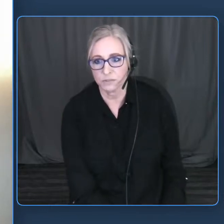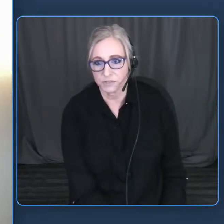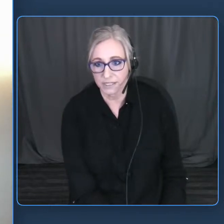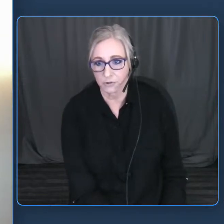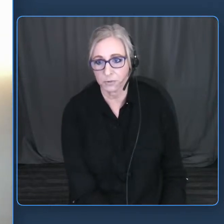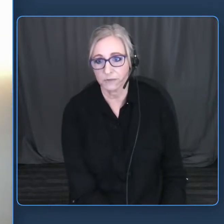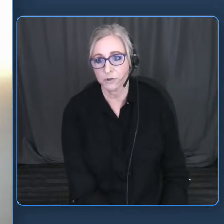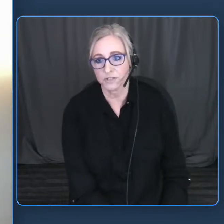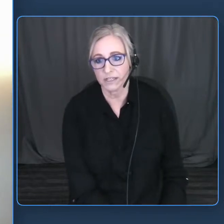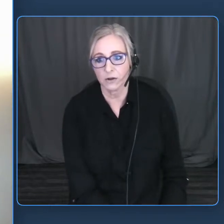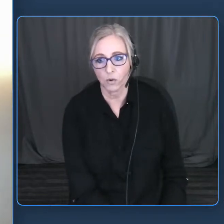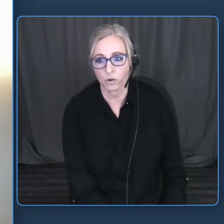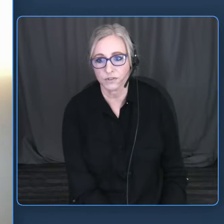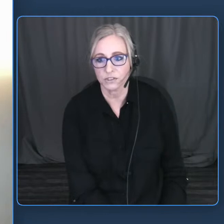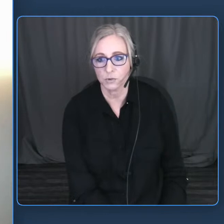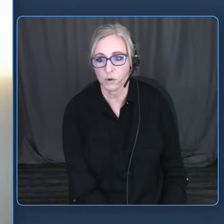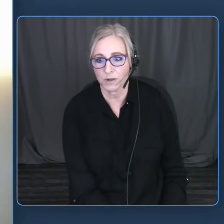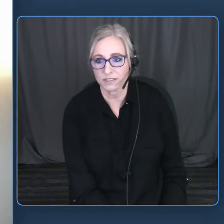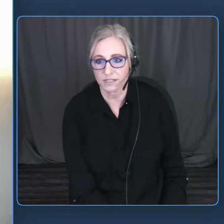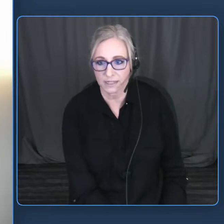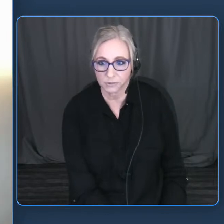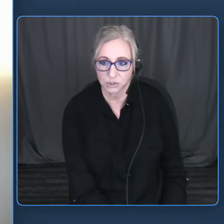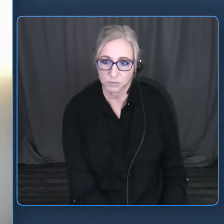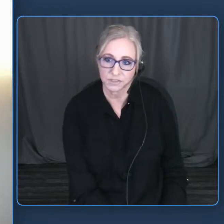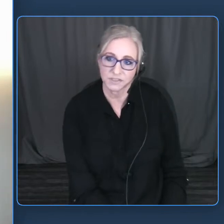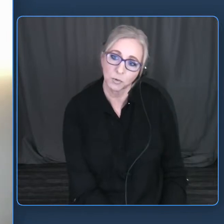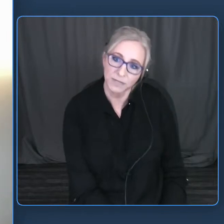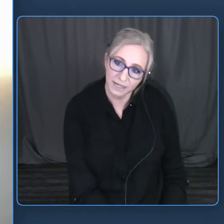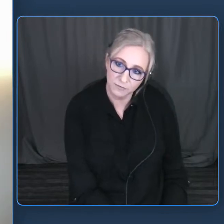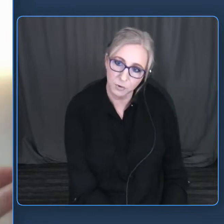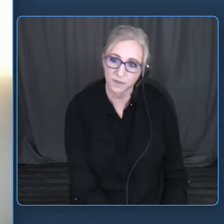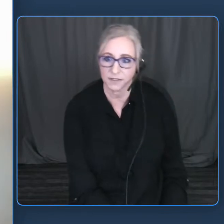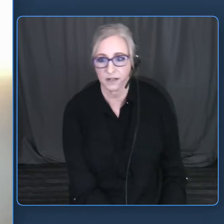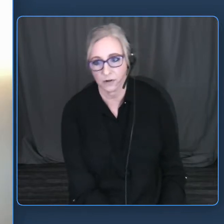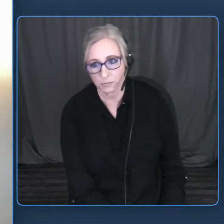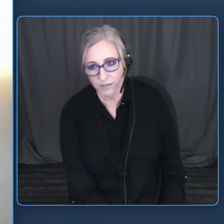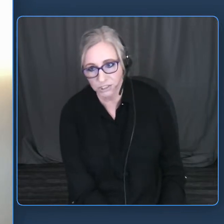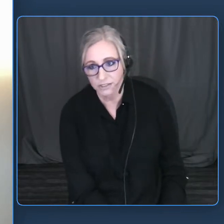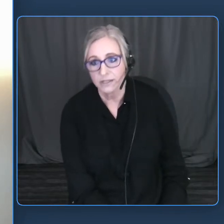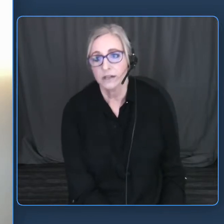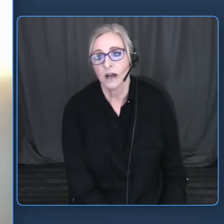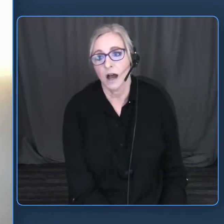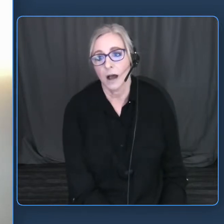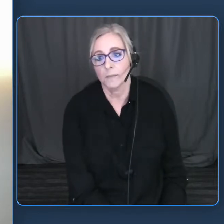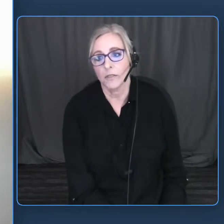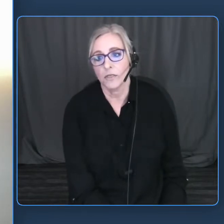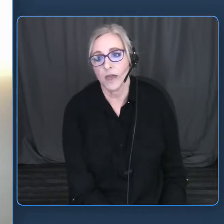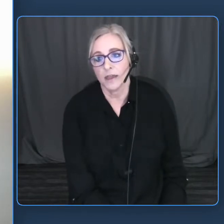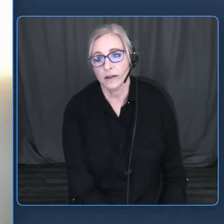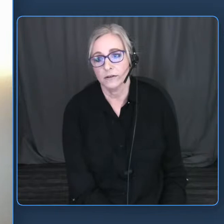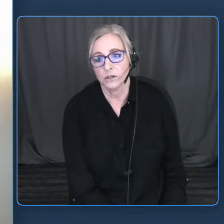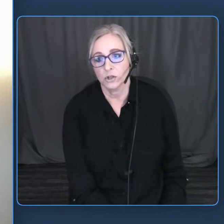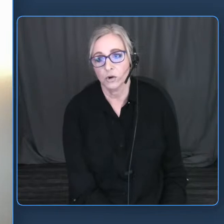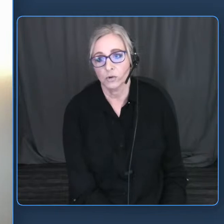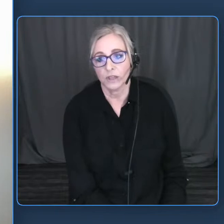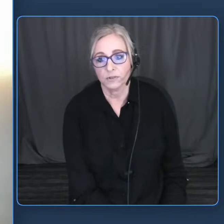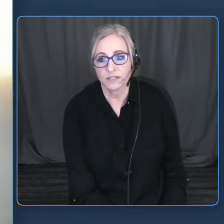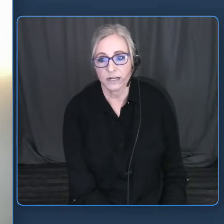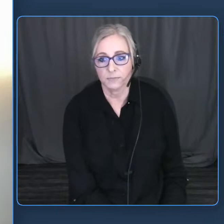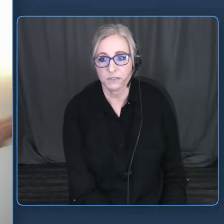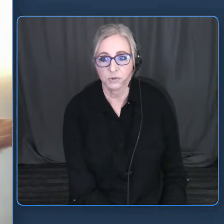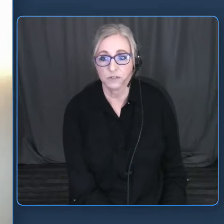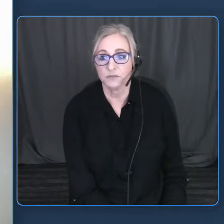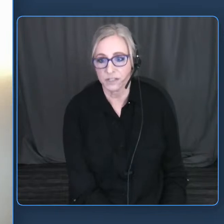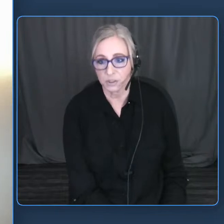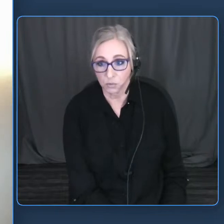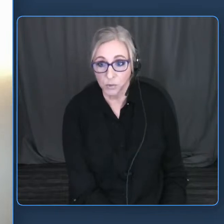No course in particular, but if you're taking a course and you request a sign language interpreter, they say, well, we can't afford that. That's not in our budget. Then, they would